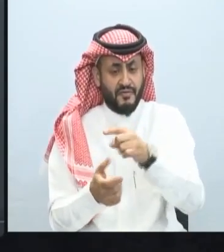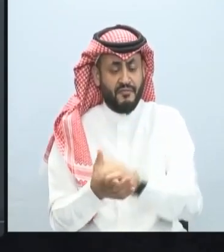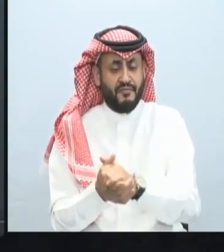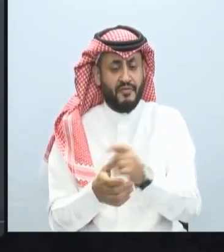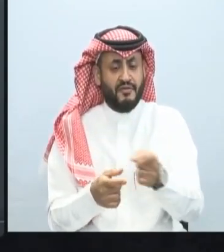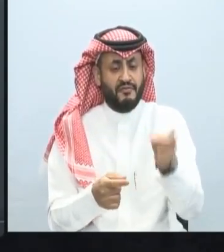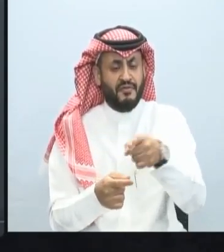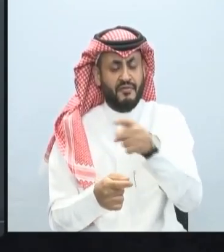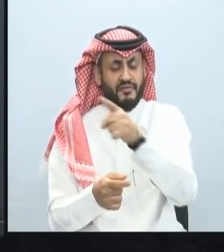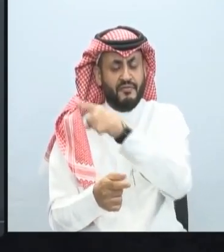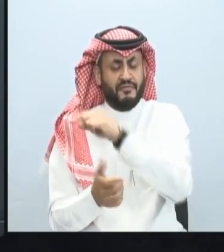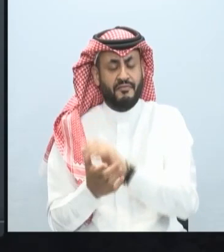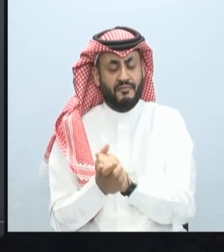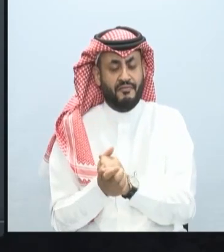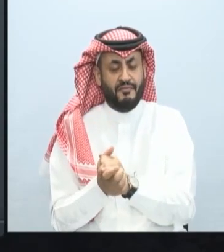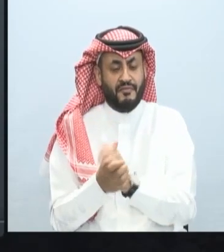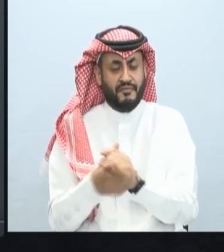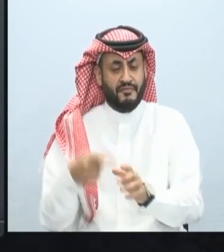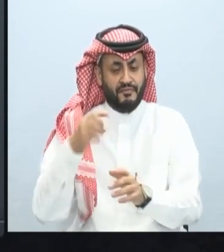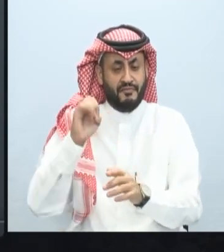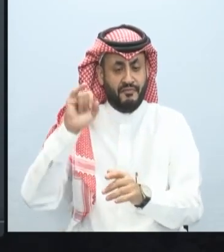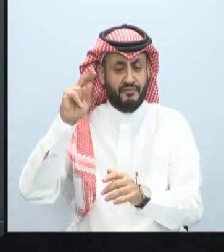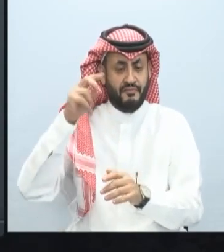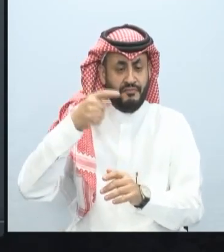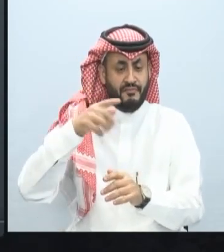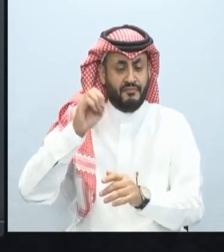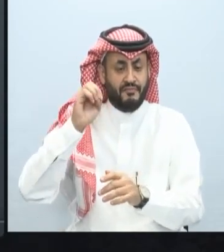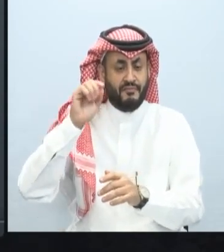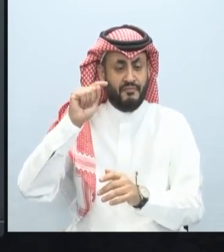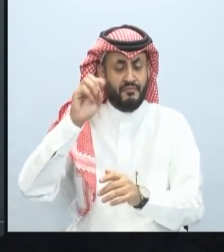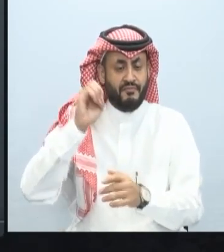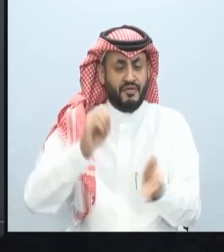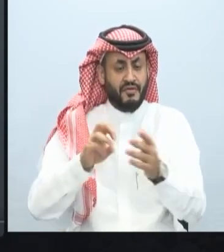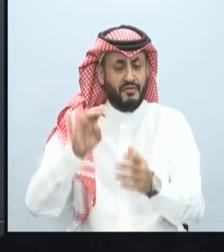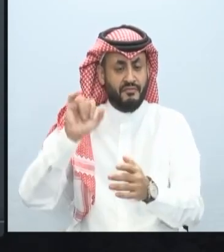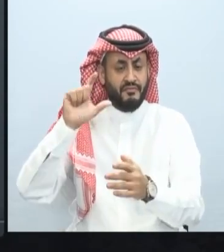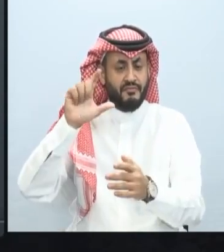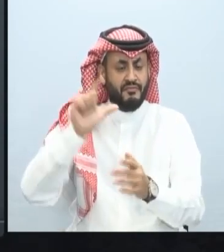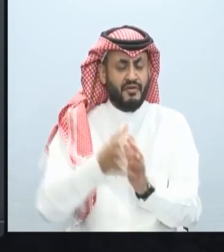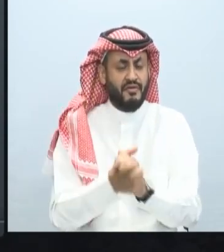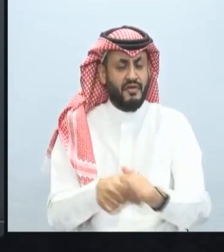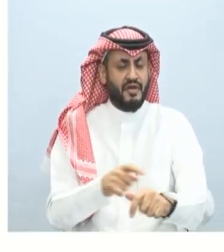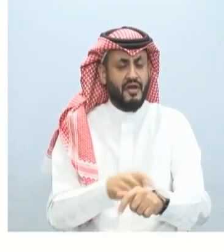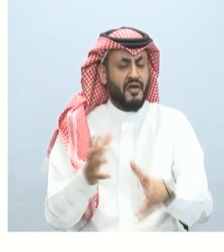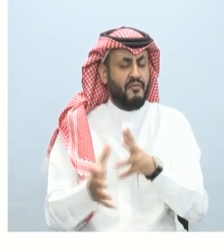the future perfect progressive, using going to, using will, and also we have here time expressions.